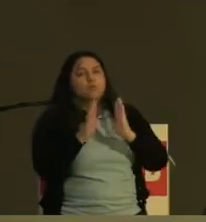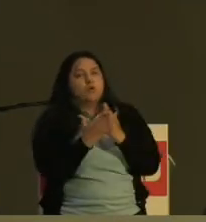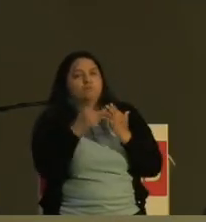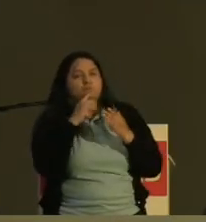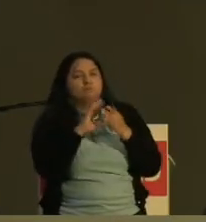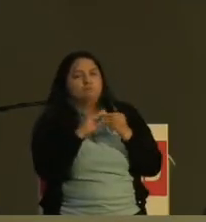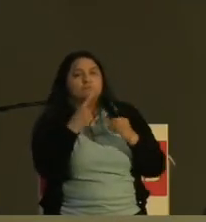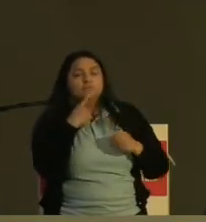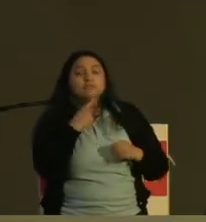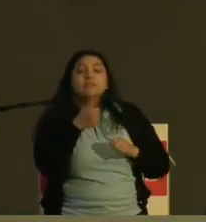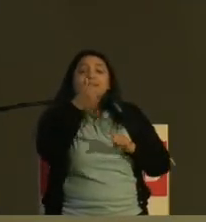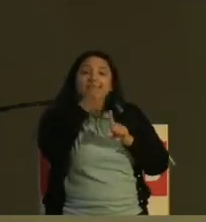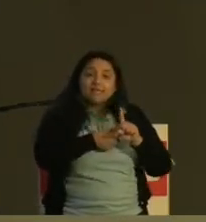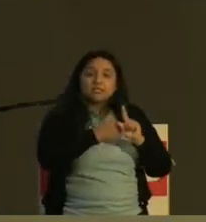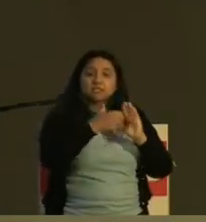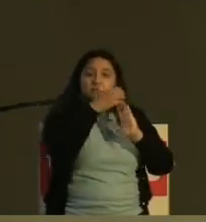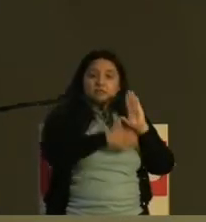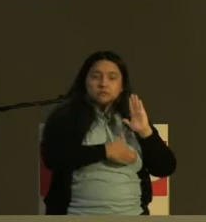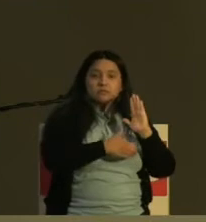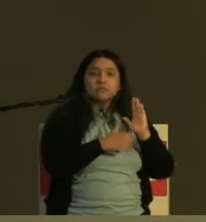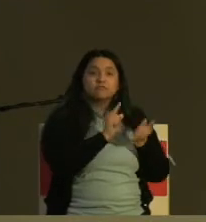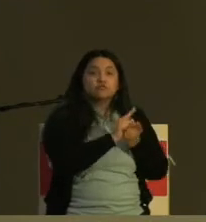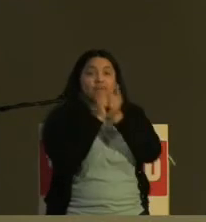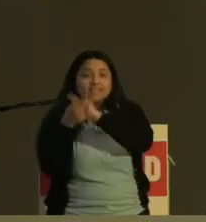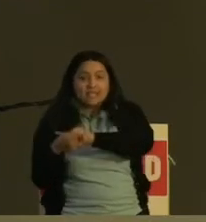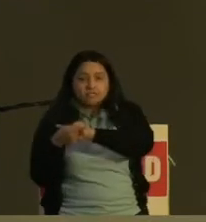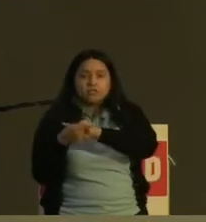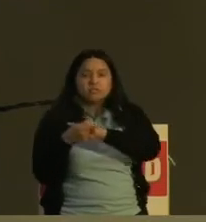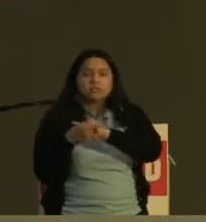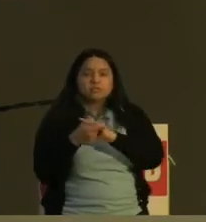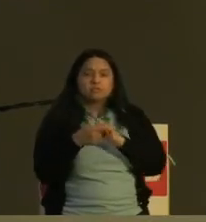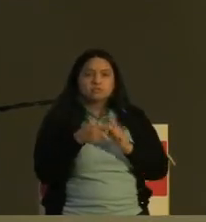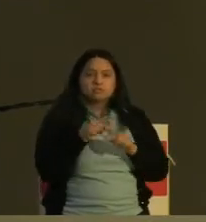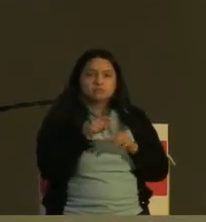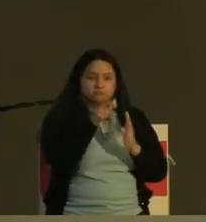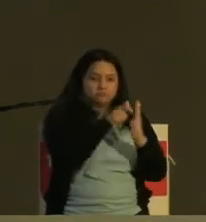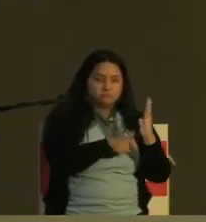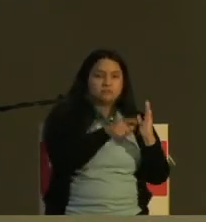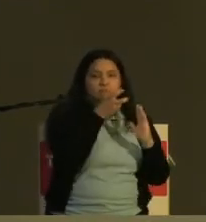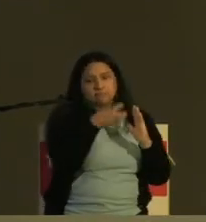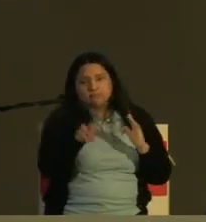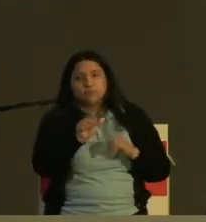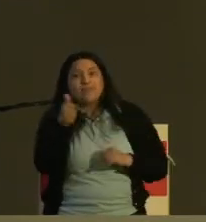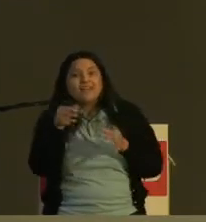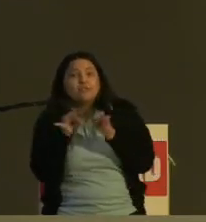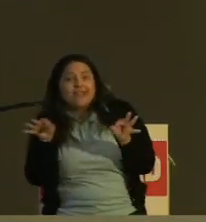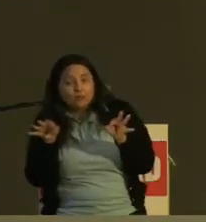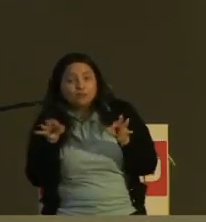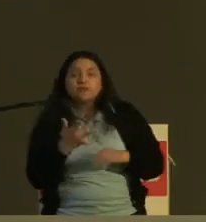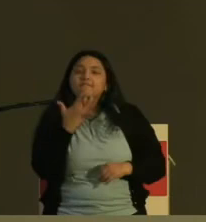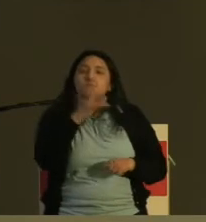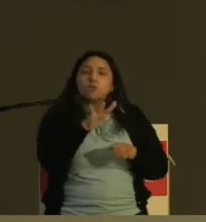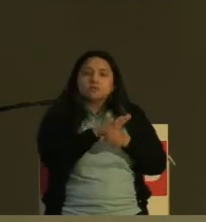every work of translation carries a text into the literature of another language. Fortunate to have had my work